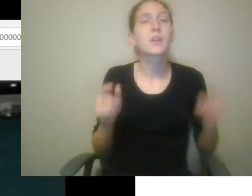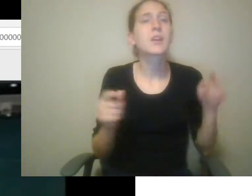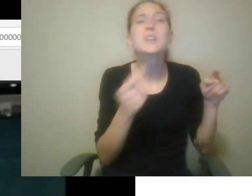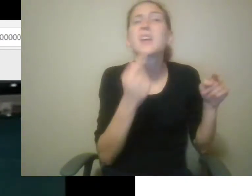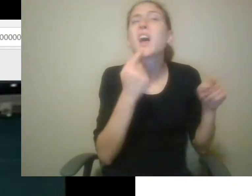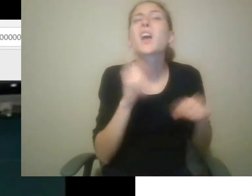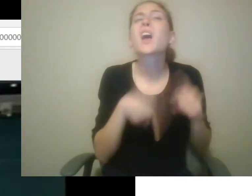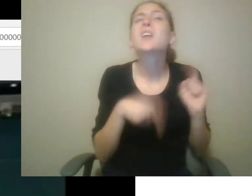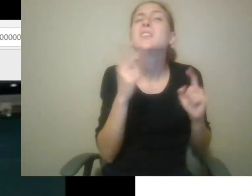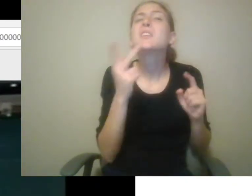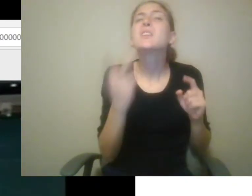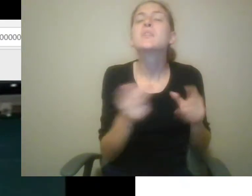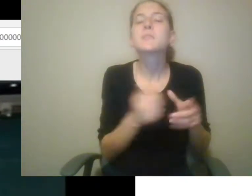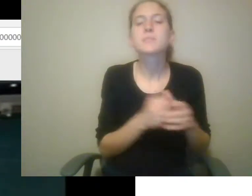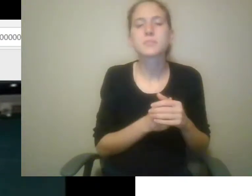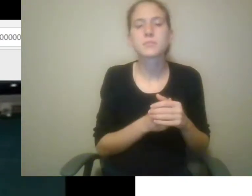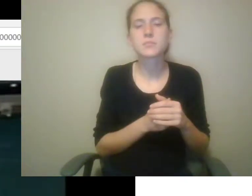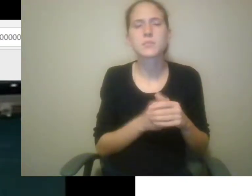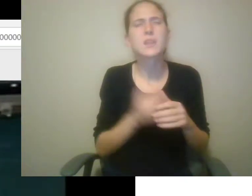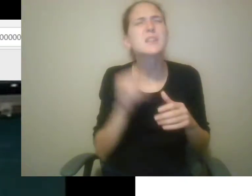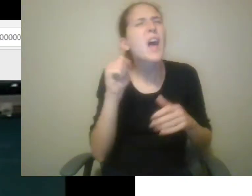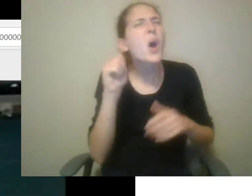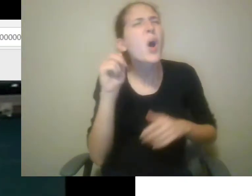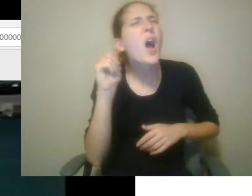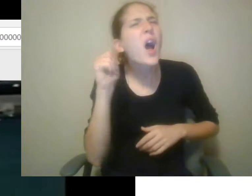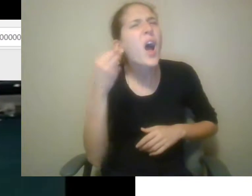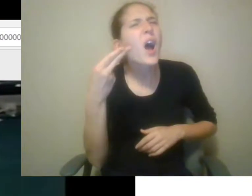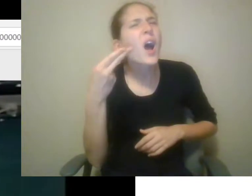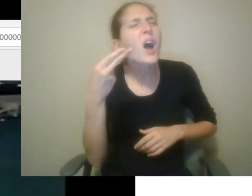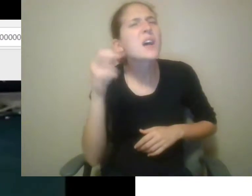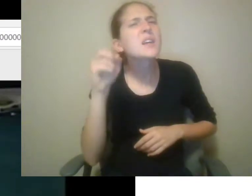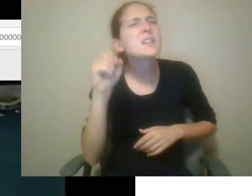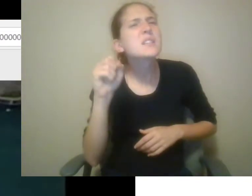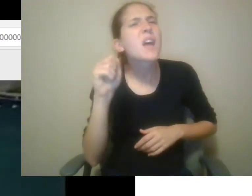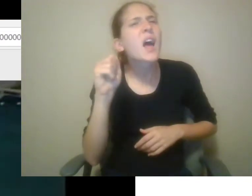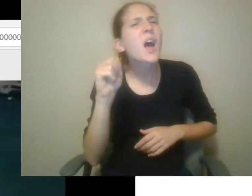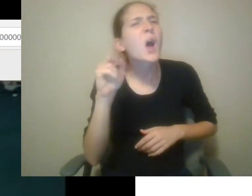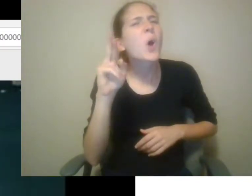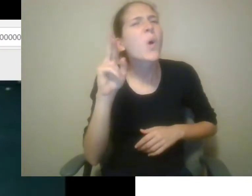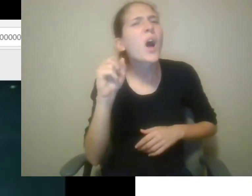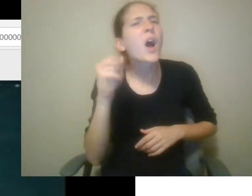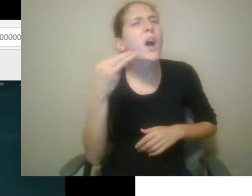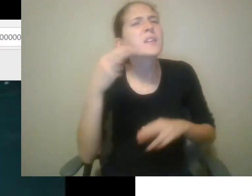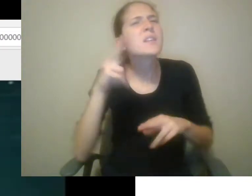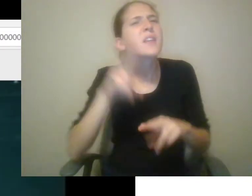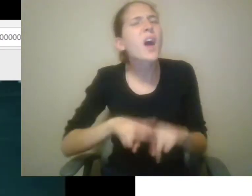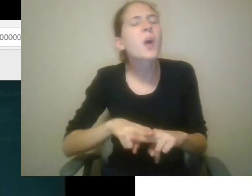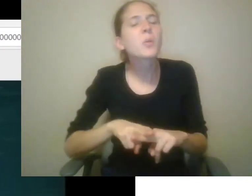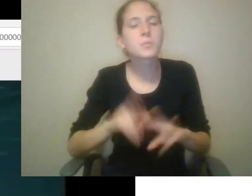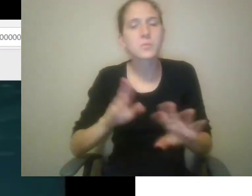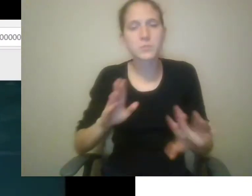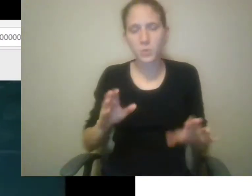Well, let's have somebody, let me do this. Let me add a couple more drops.